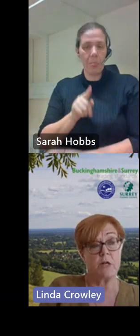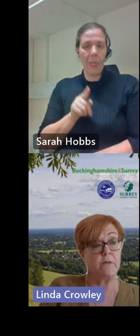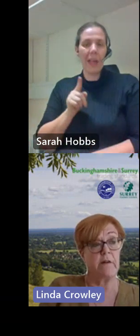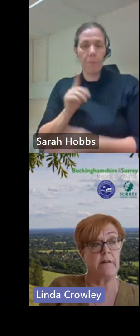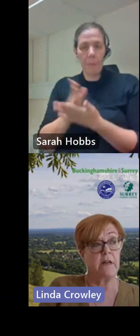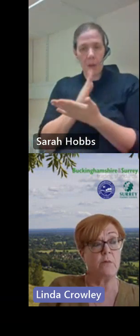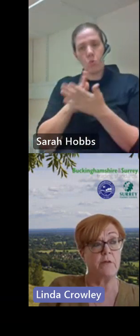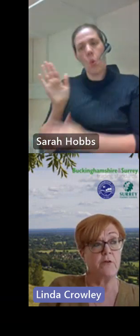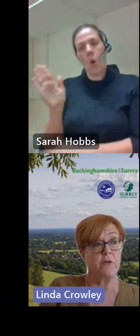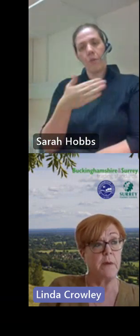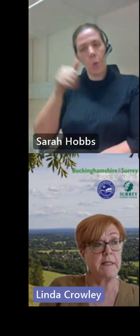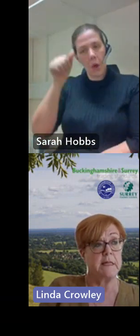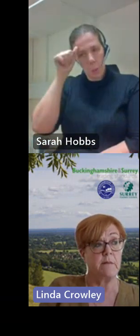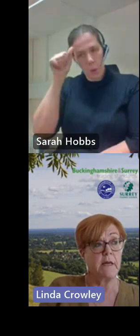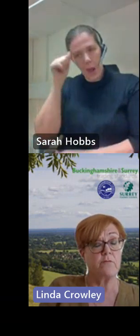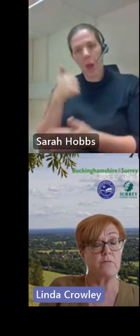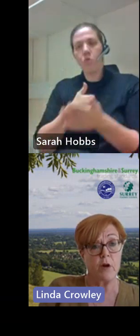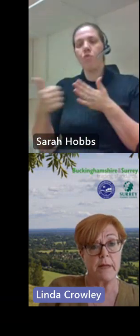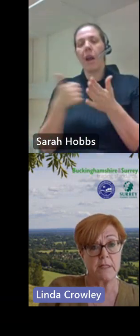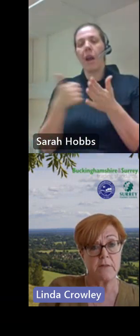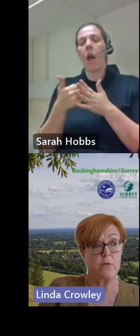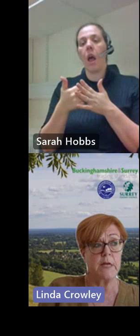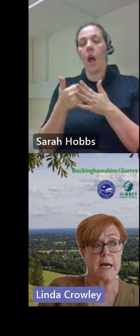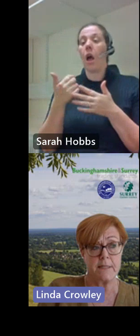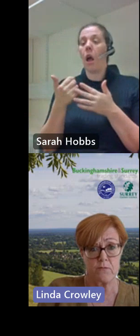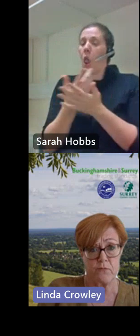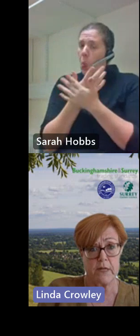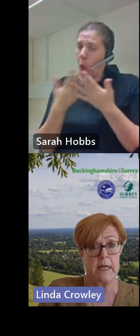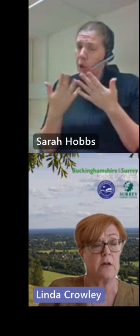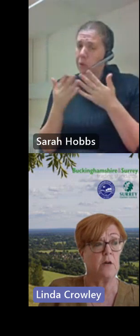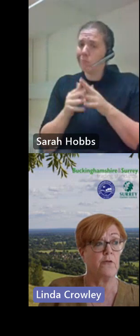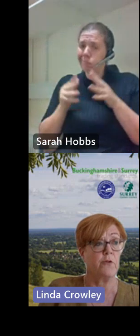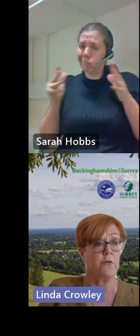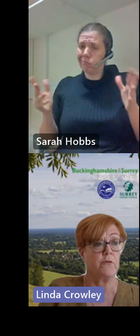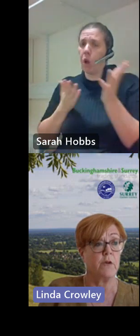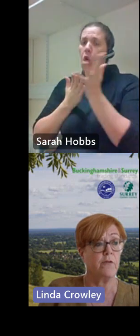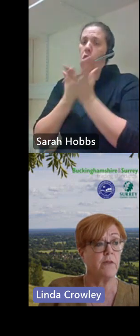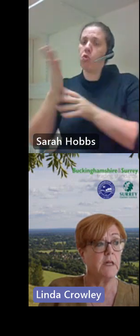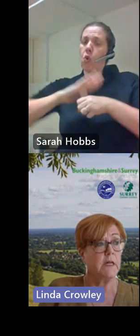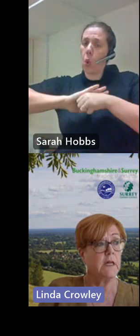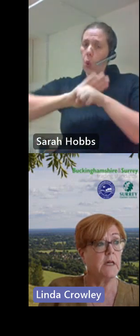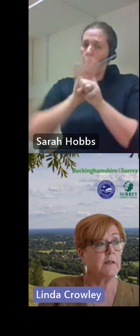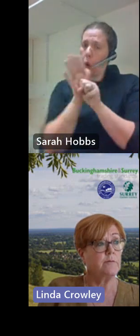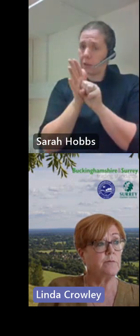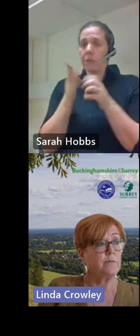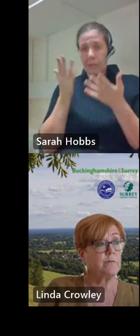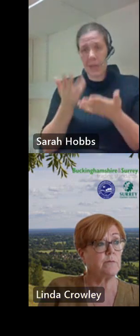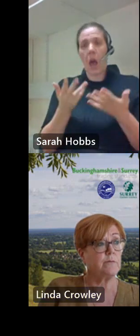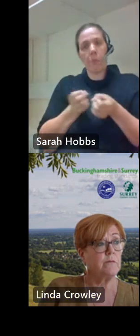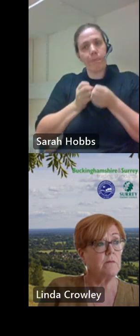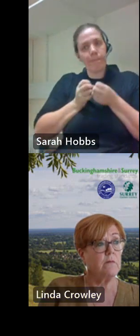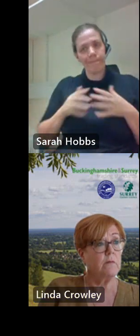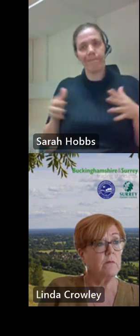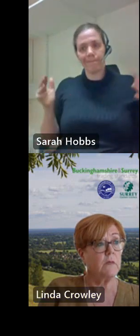that's also been very common through the pandemic. Romance fraud has really gone through the roof.